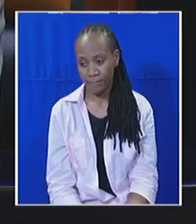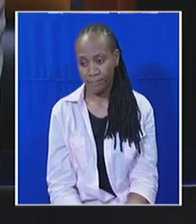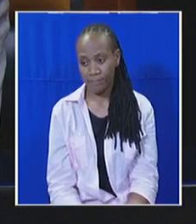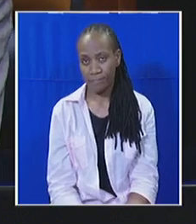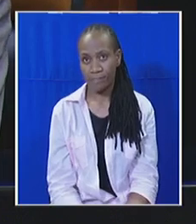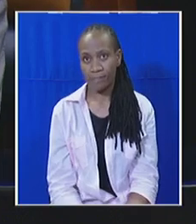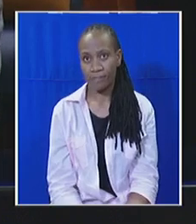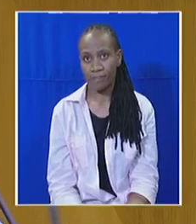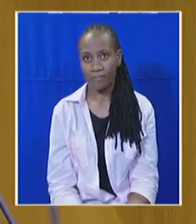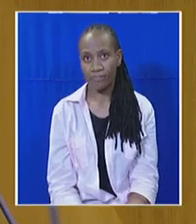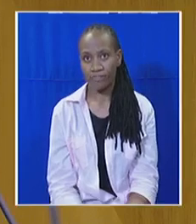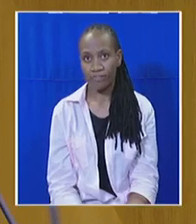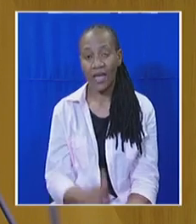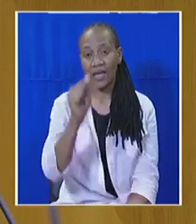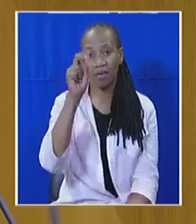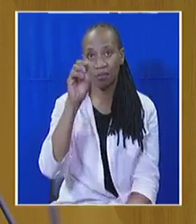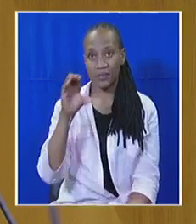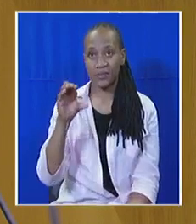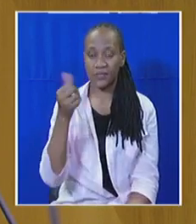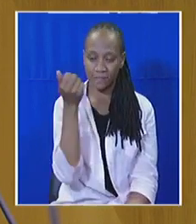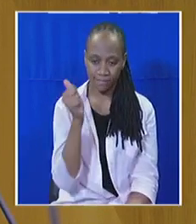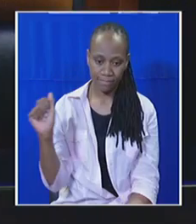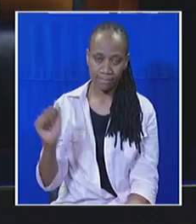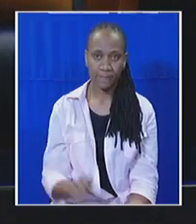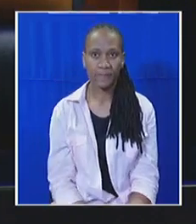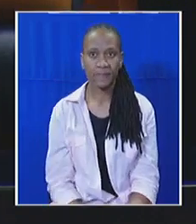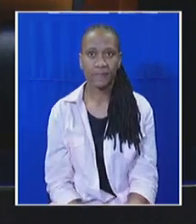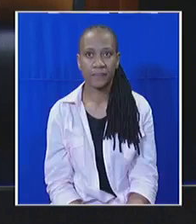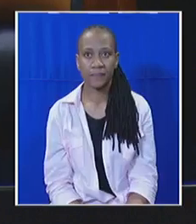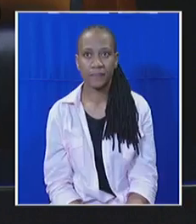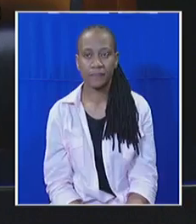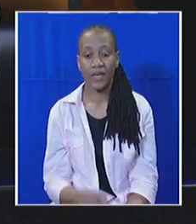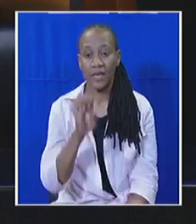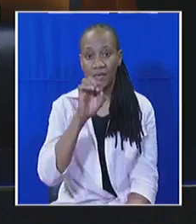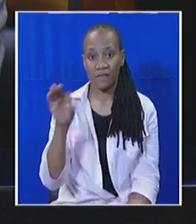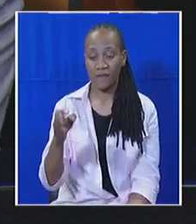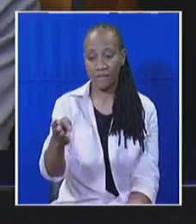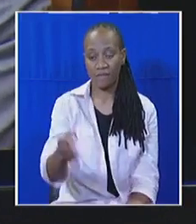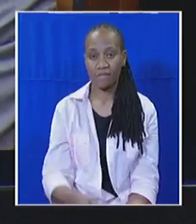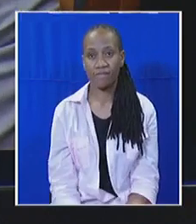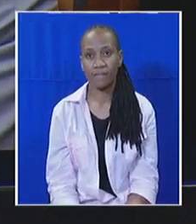There's an objection. The ANC objects, yes. There's an objection. The motion is not agreed to. The EFF?